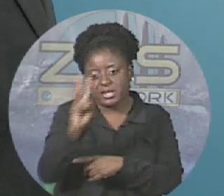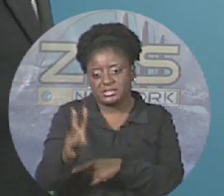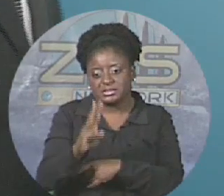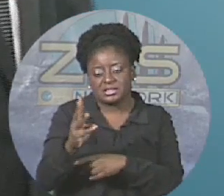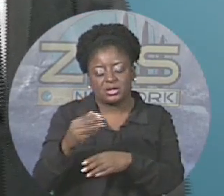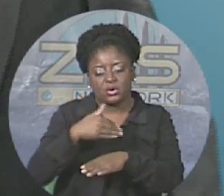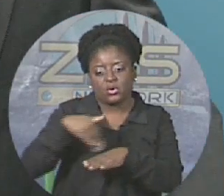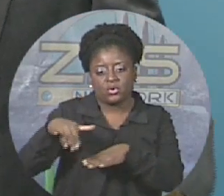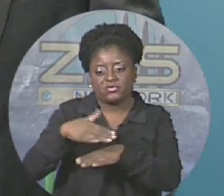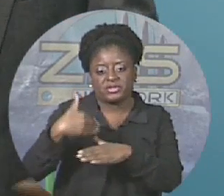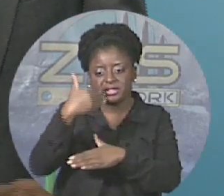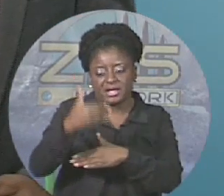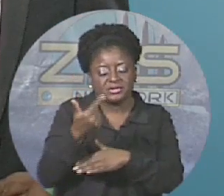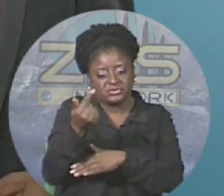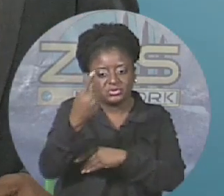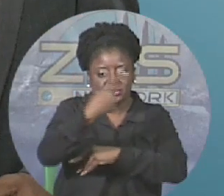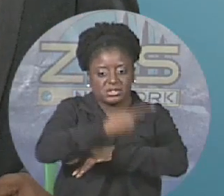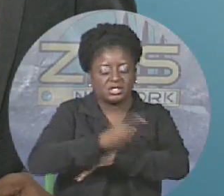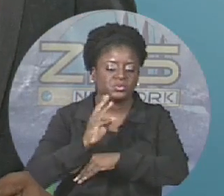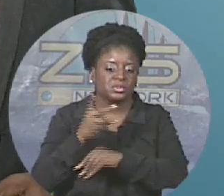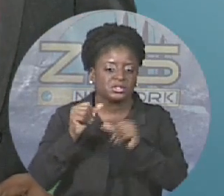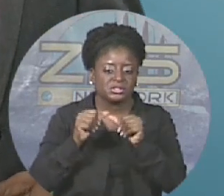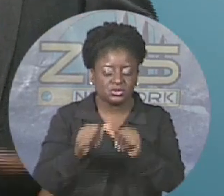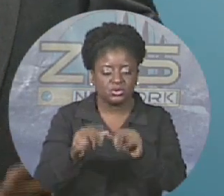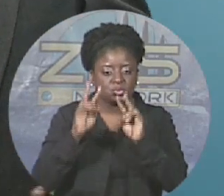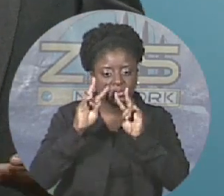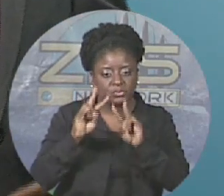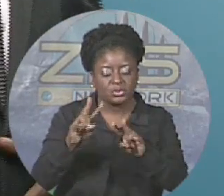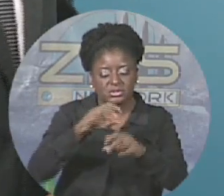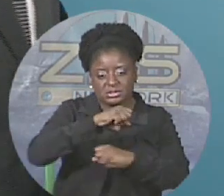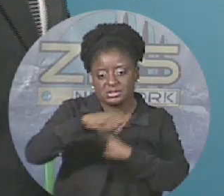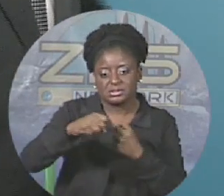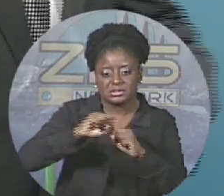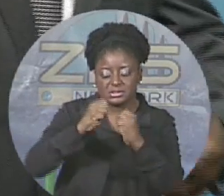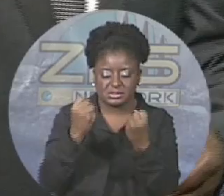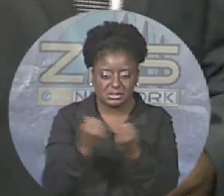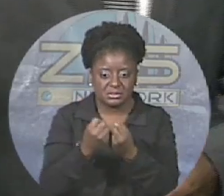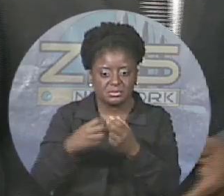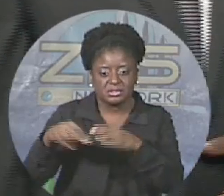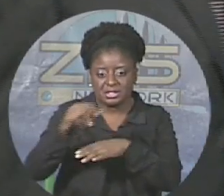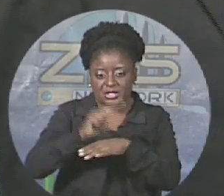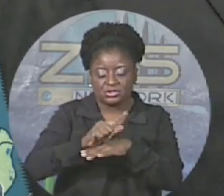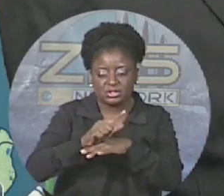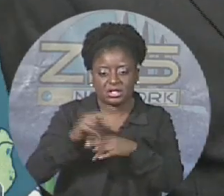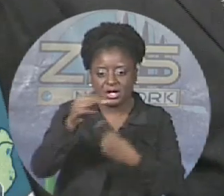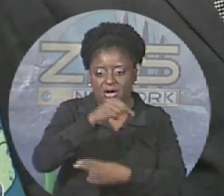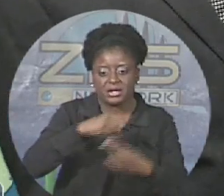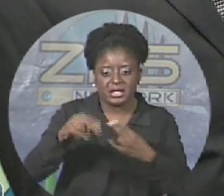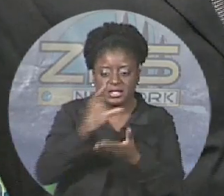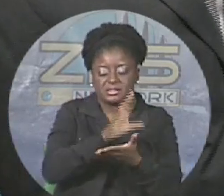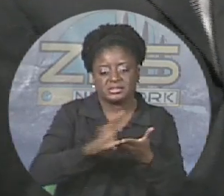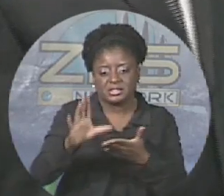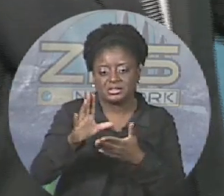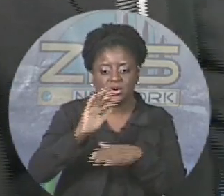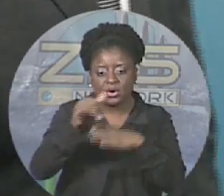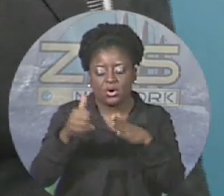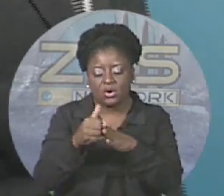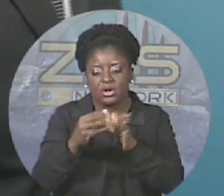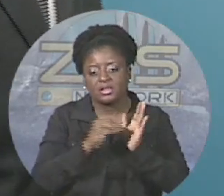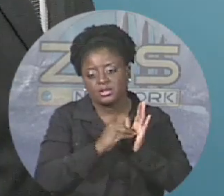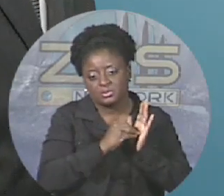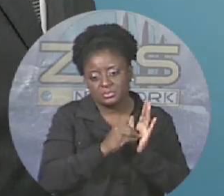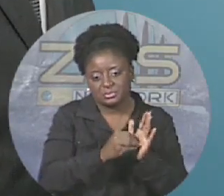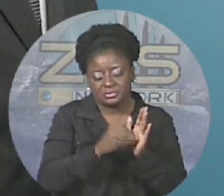of the next couple of days, we're going to continue to monitor the system. The National Hurricane Center, all the models are actually continuing to push this storm